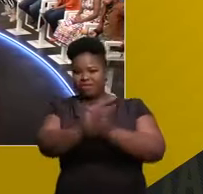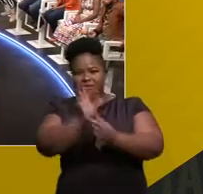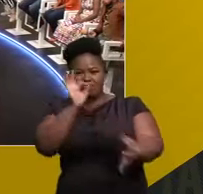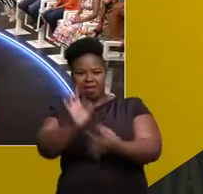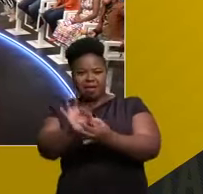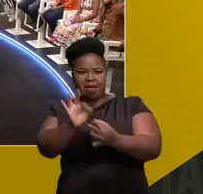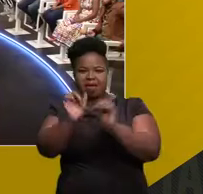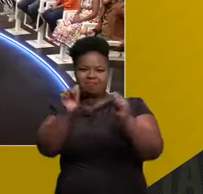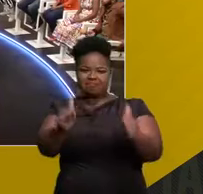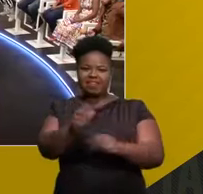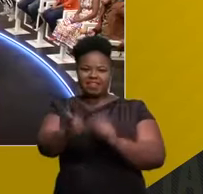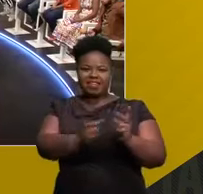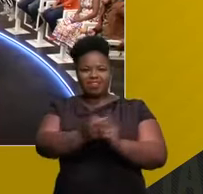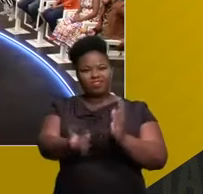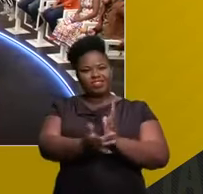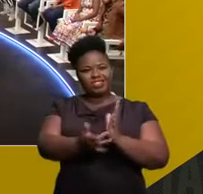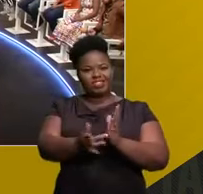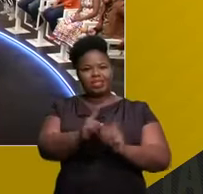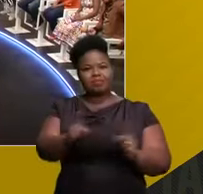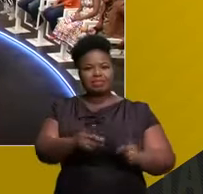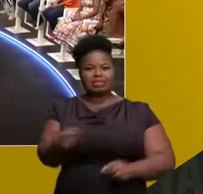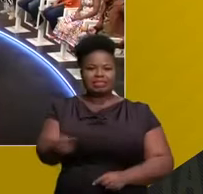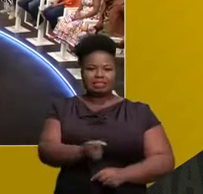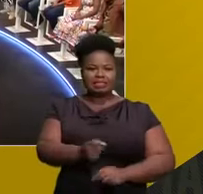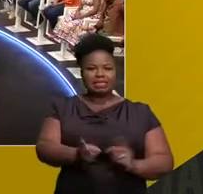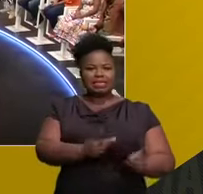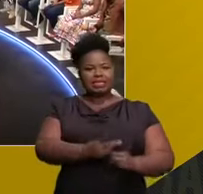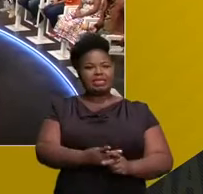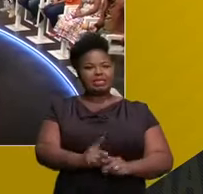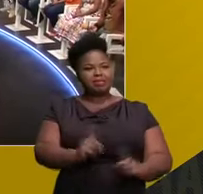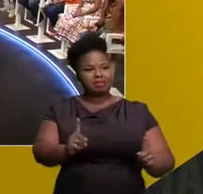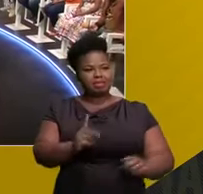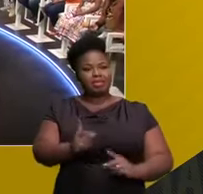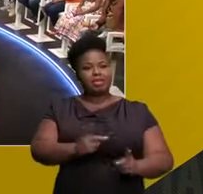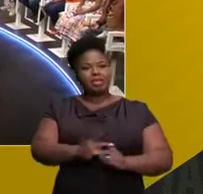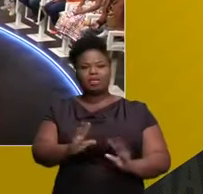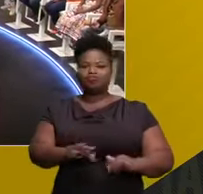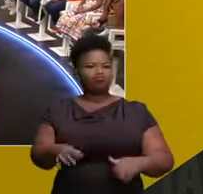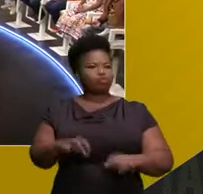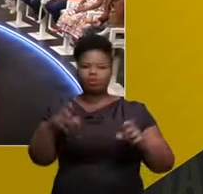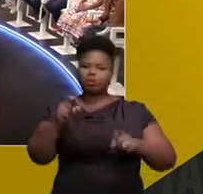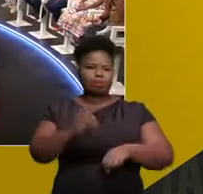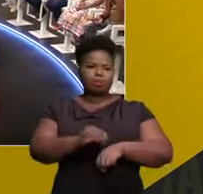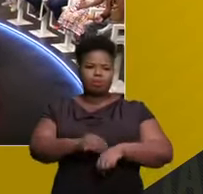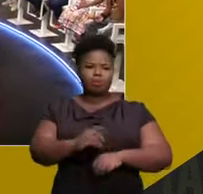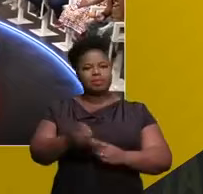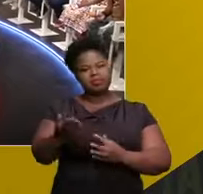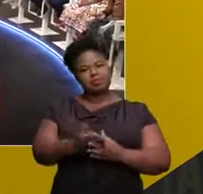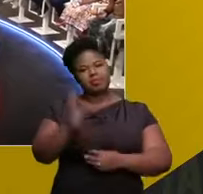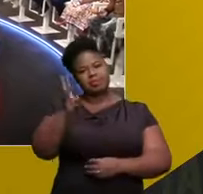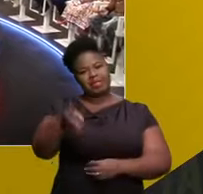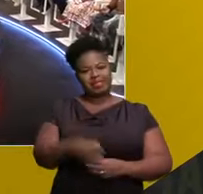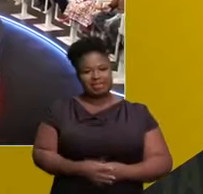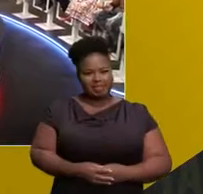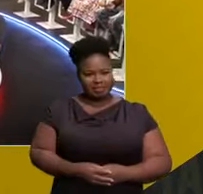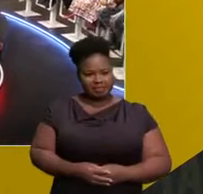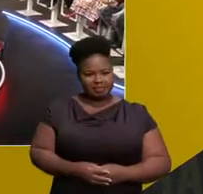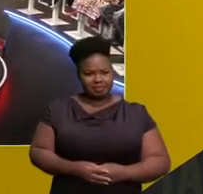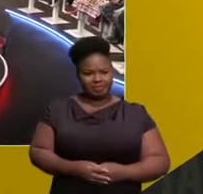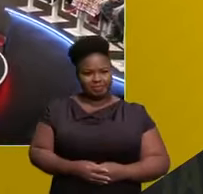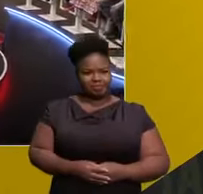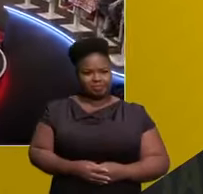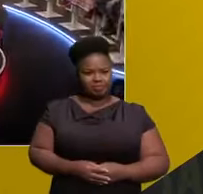baswa always on point to technical stuff. Yeah. But unfortunately we do have a bit of technical difficulties, but it's not a big problem. Yeah. Please do stay with us after the break.